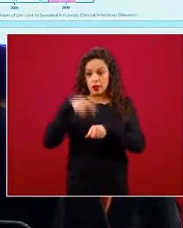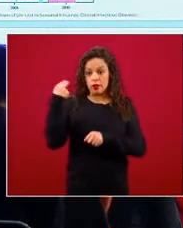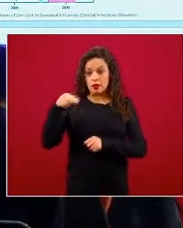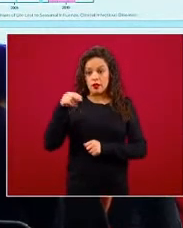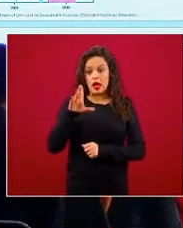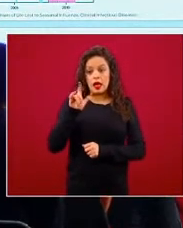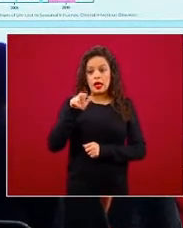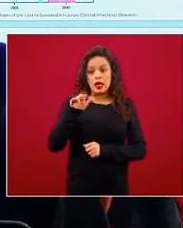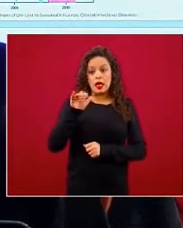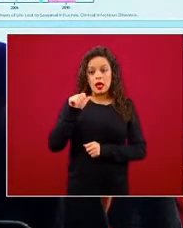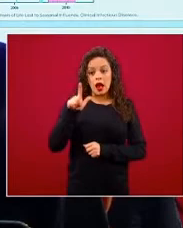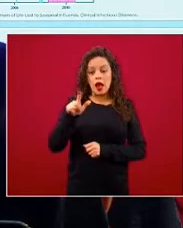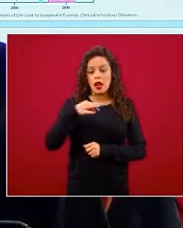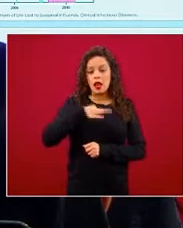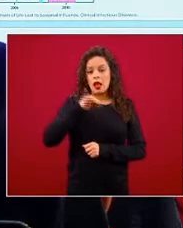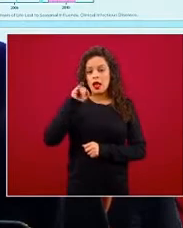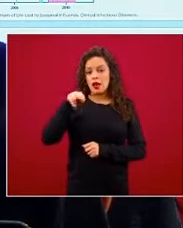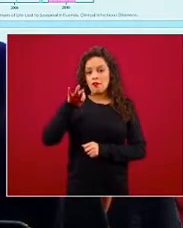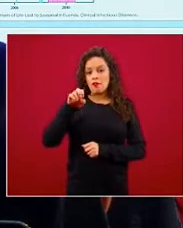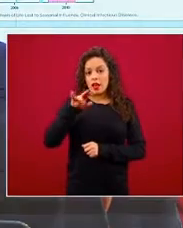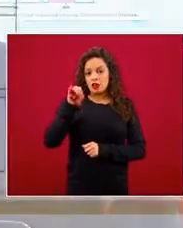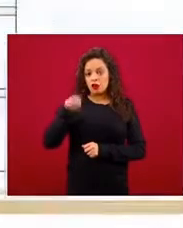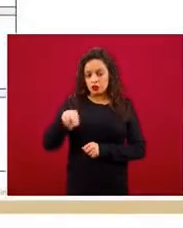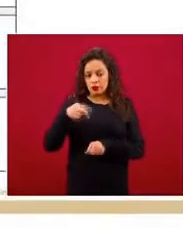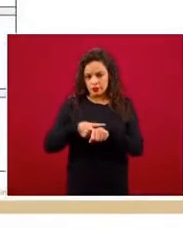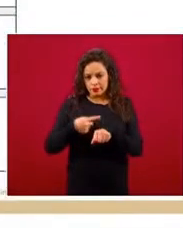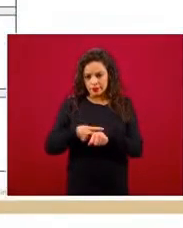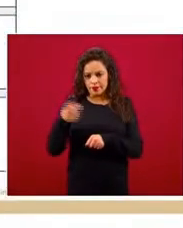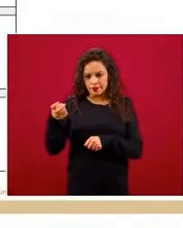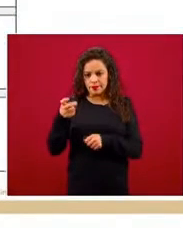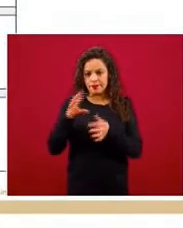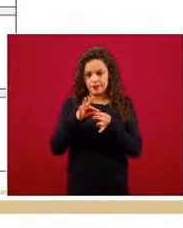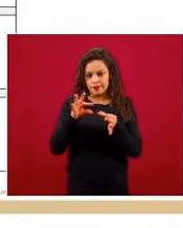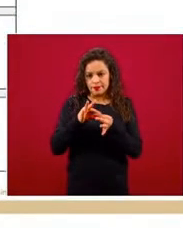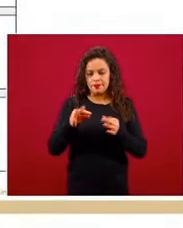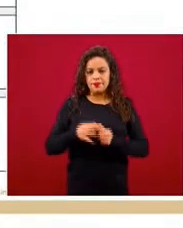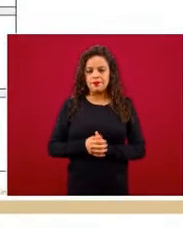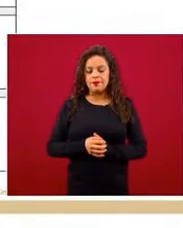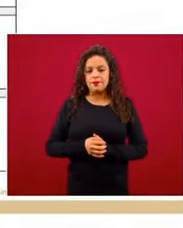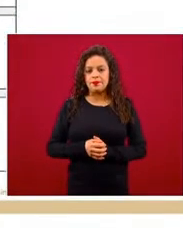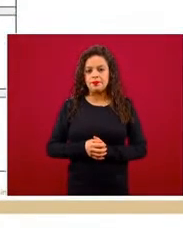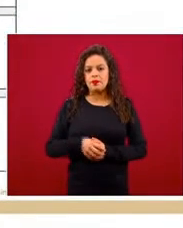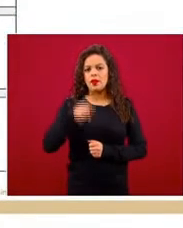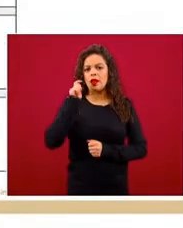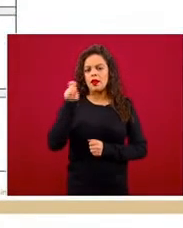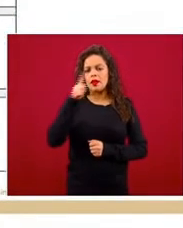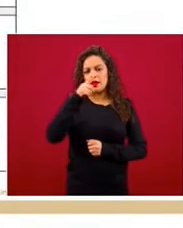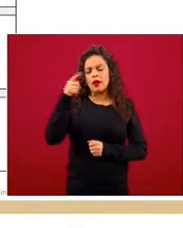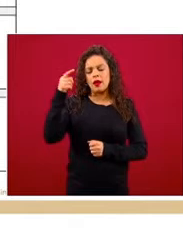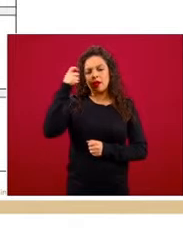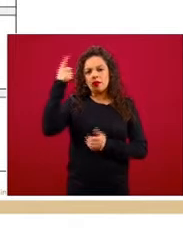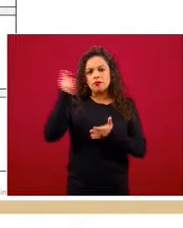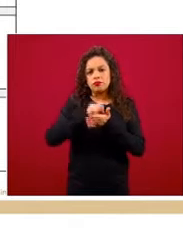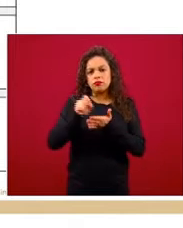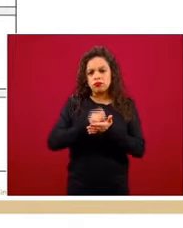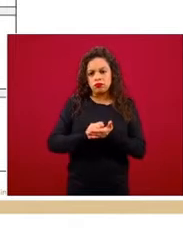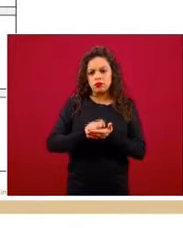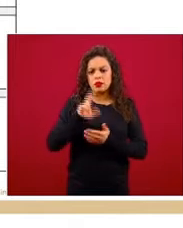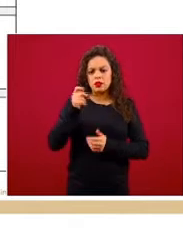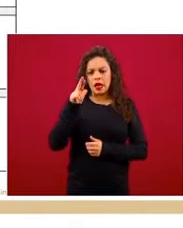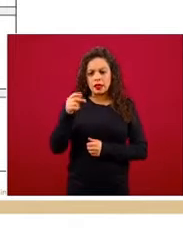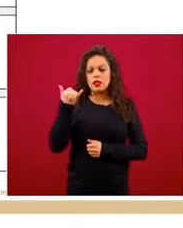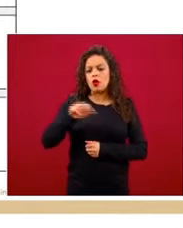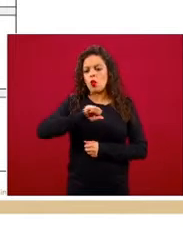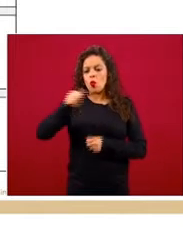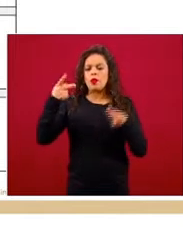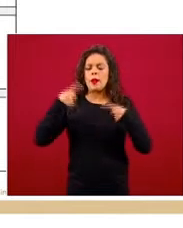World Infectious Diseases. We have Charo, this author, and then we have a number of Mexican colleagues, including Dr. Borra from